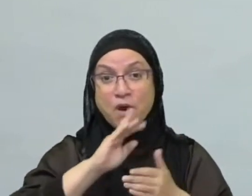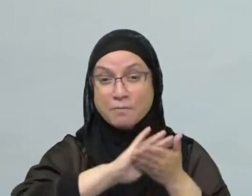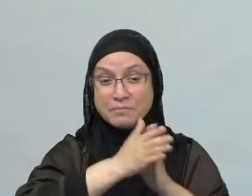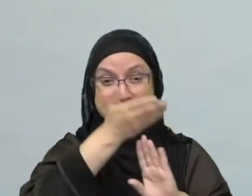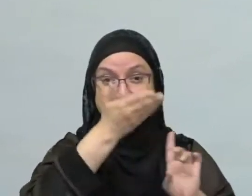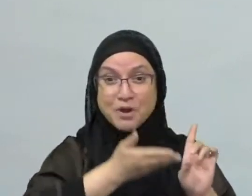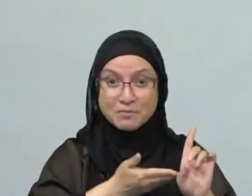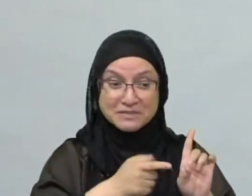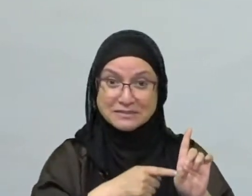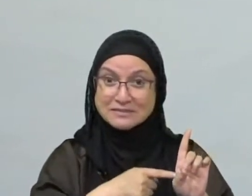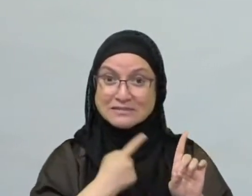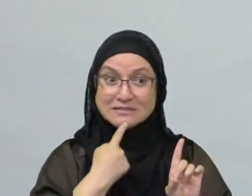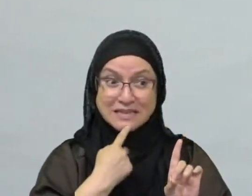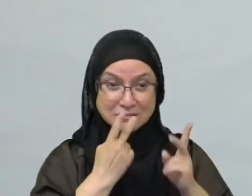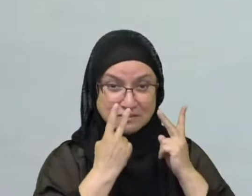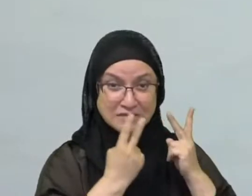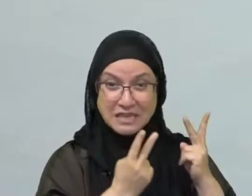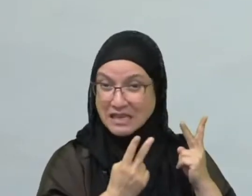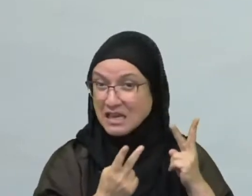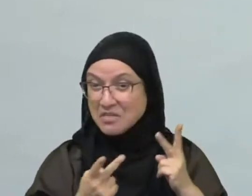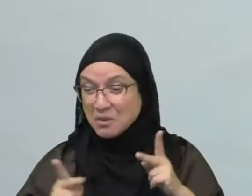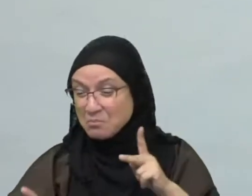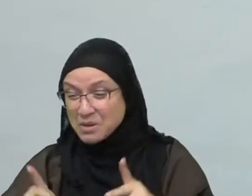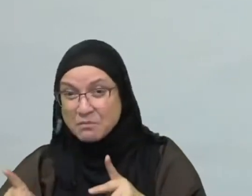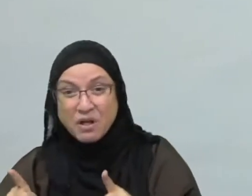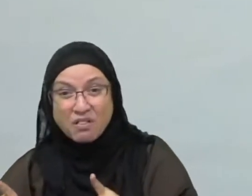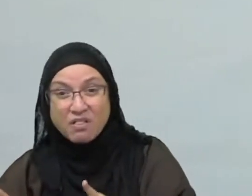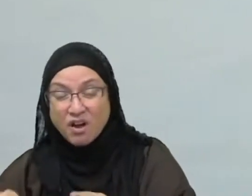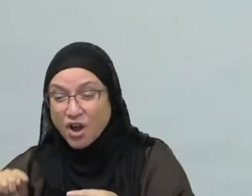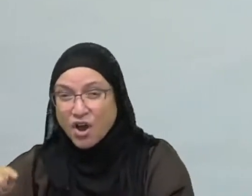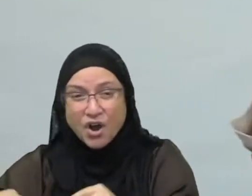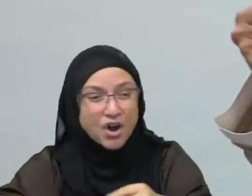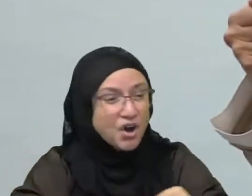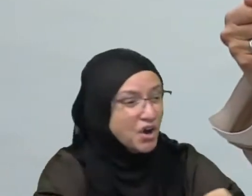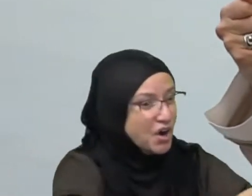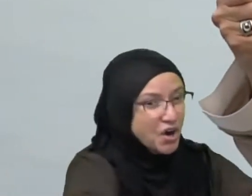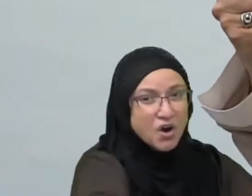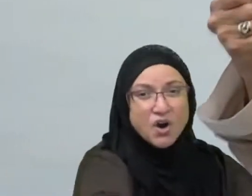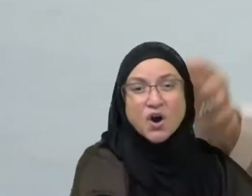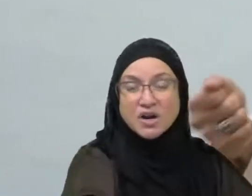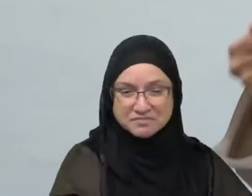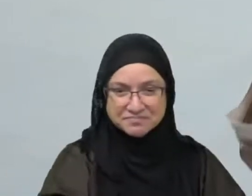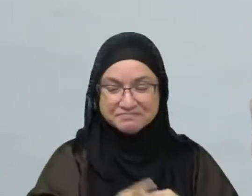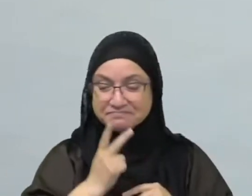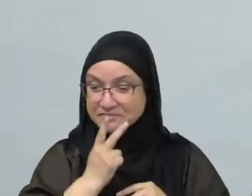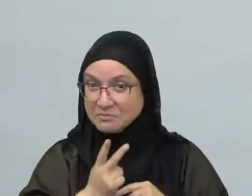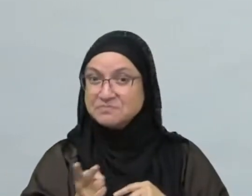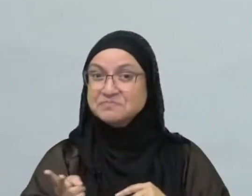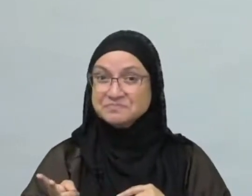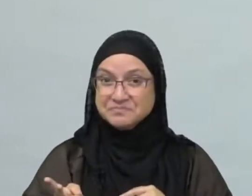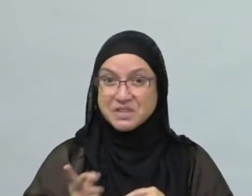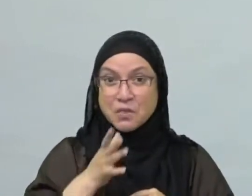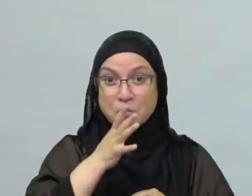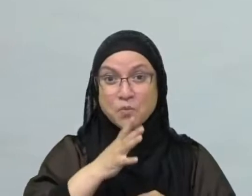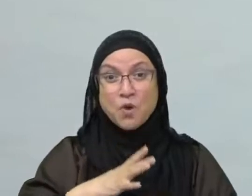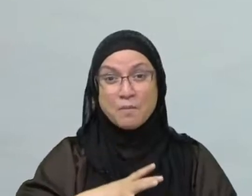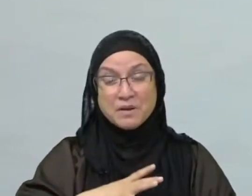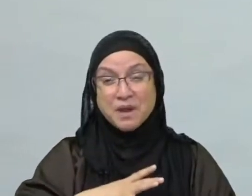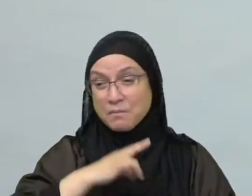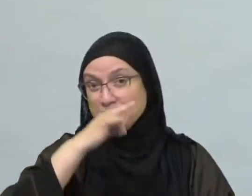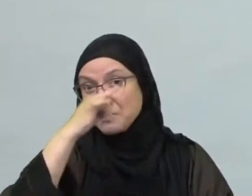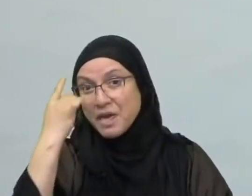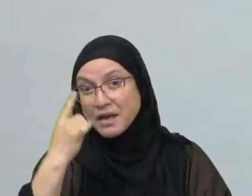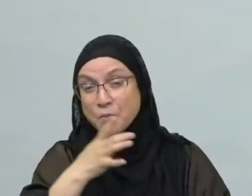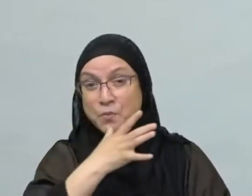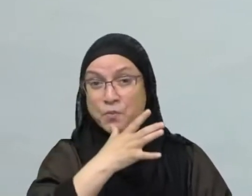Sumayya radiallahu ta'ala anha, a black woman who had no tribe to protect her,